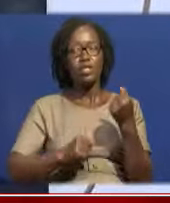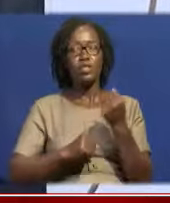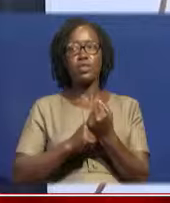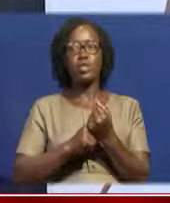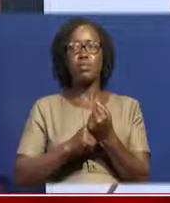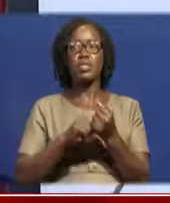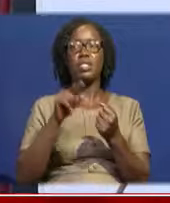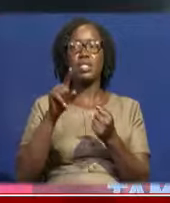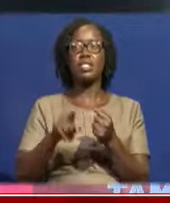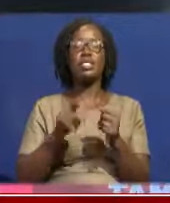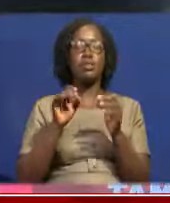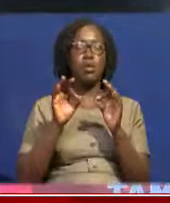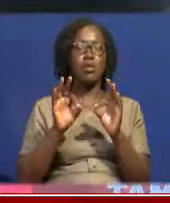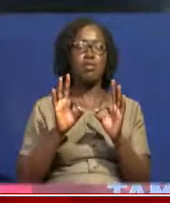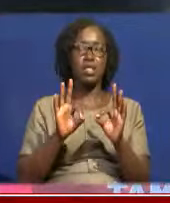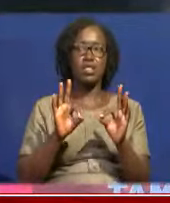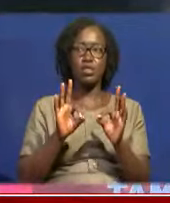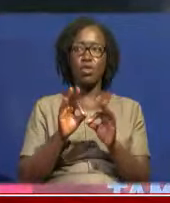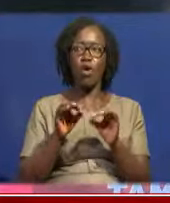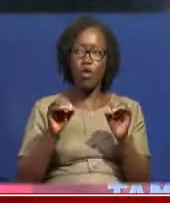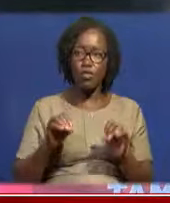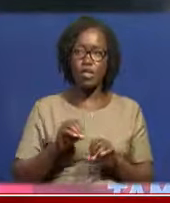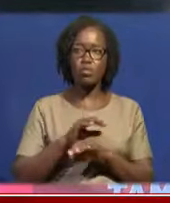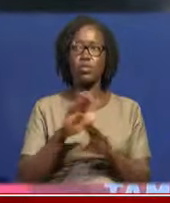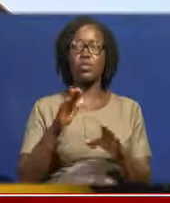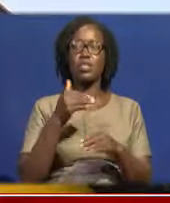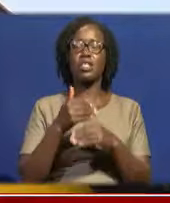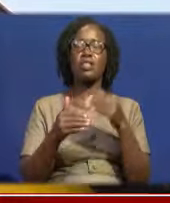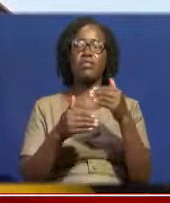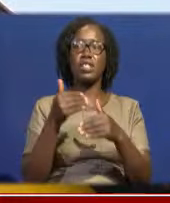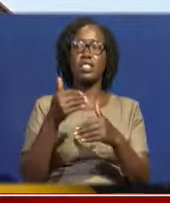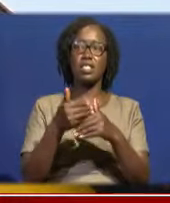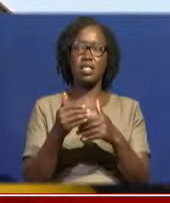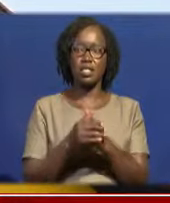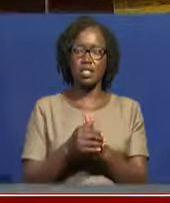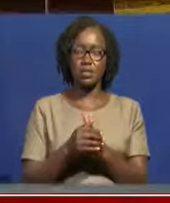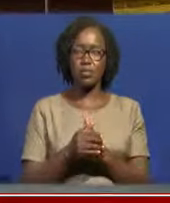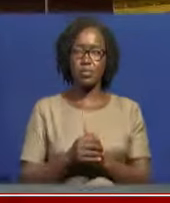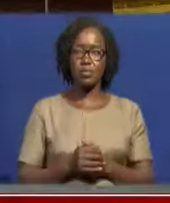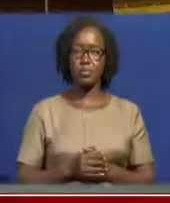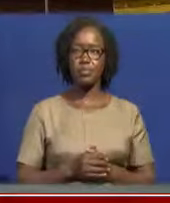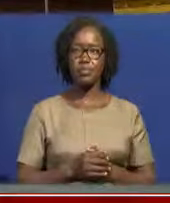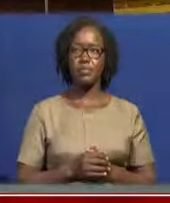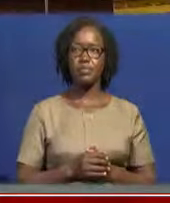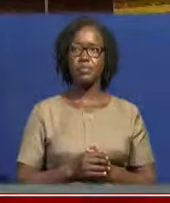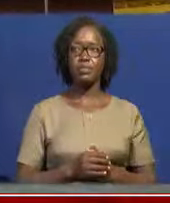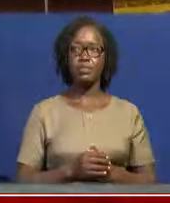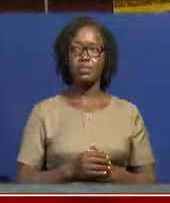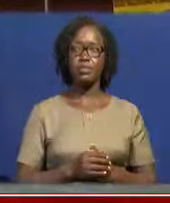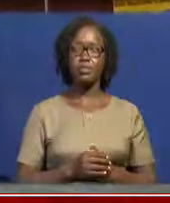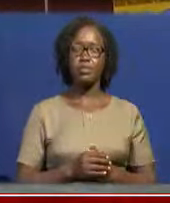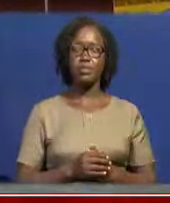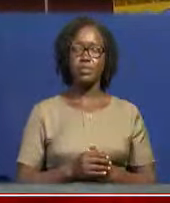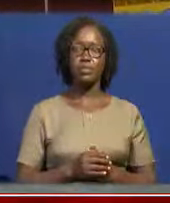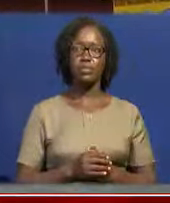facilitate much-needed modernization of transmission infrastructure. Gishuki Washira, Prime Edition.